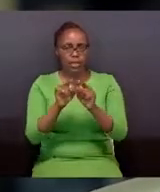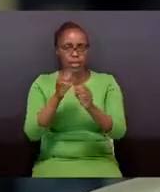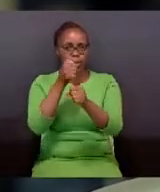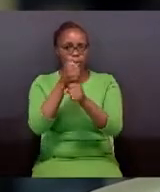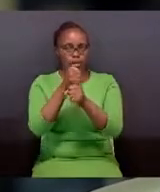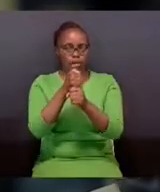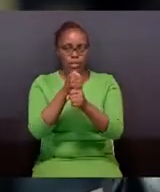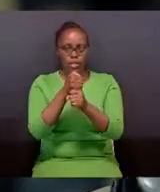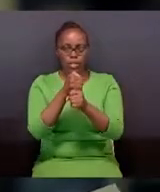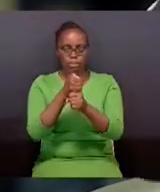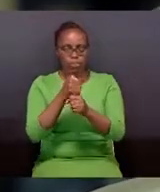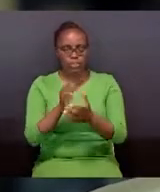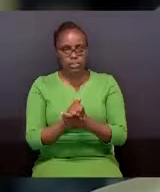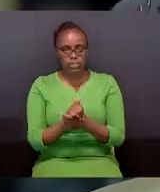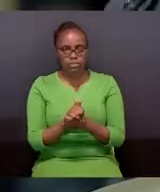for so many reasons.